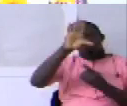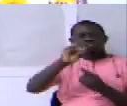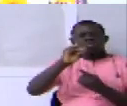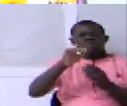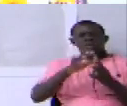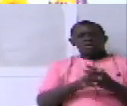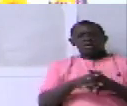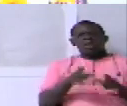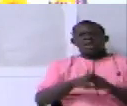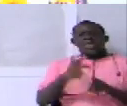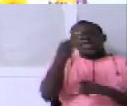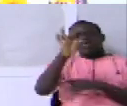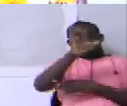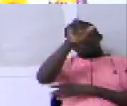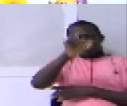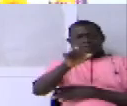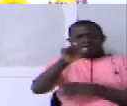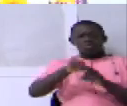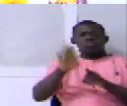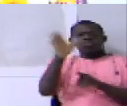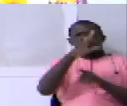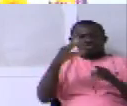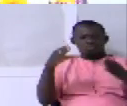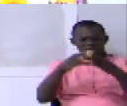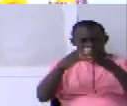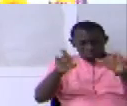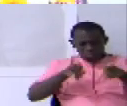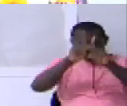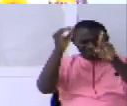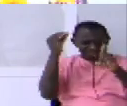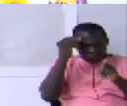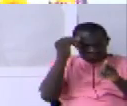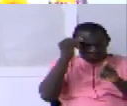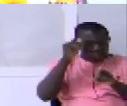ikakodolu kefang. If somebody did not go with his senses, we'll